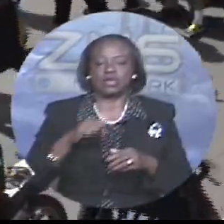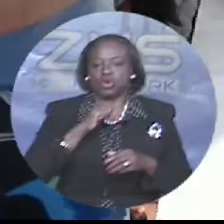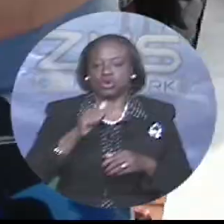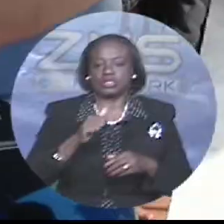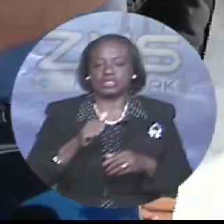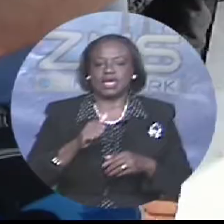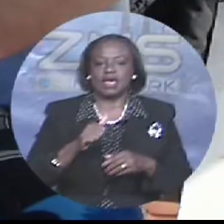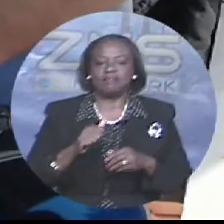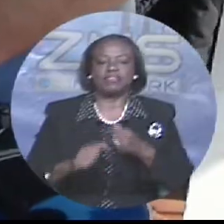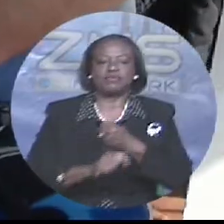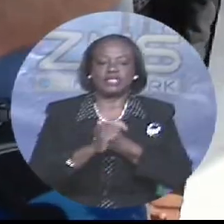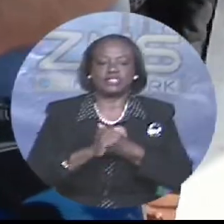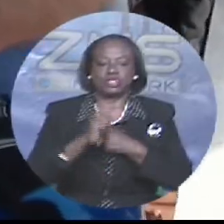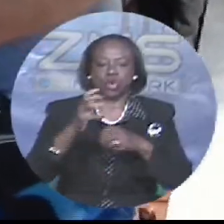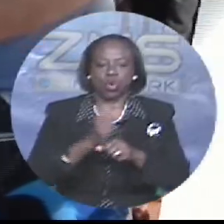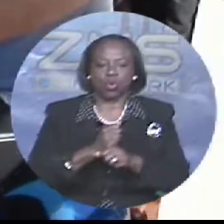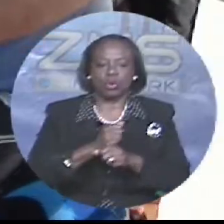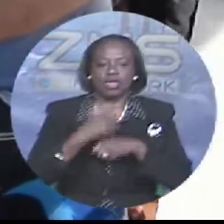the country hostage.